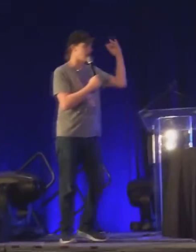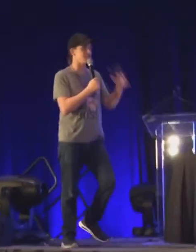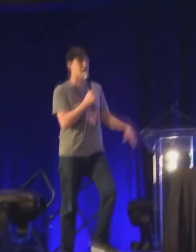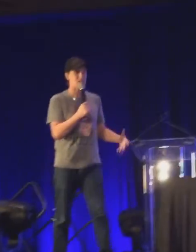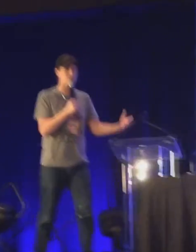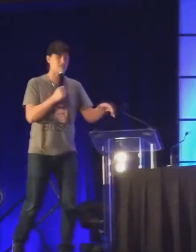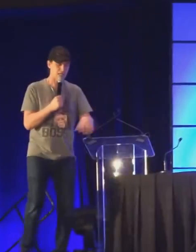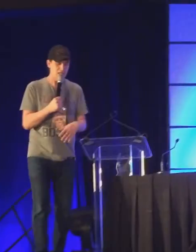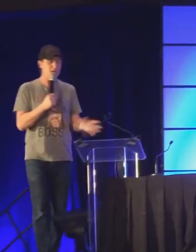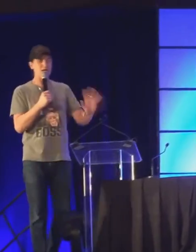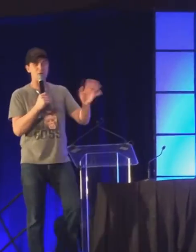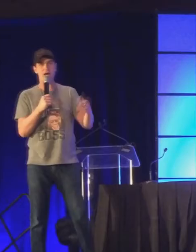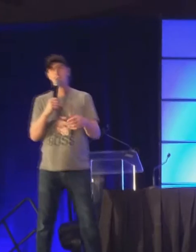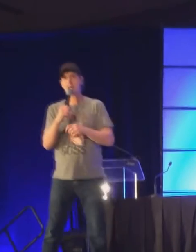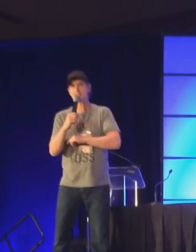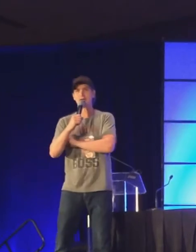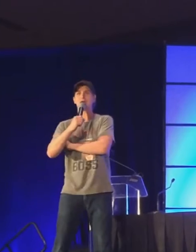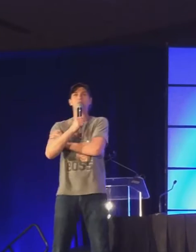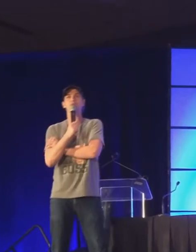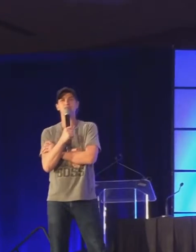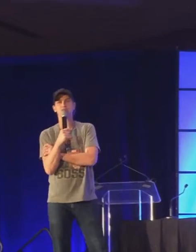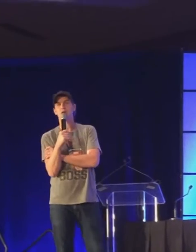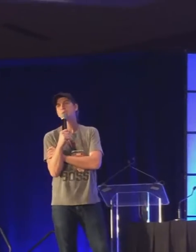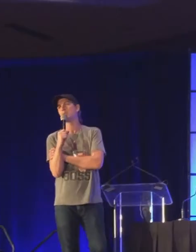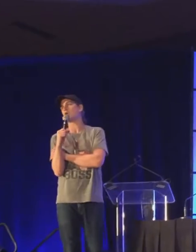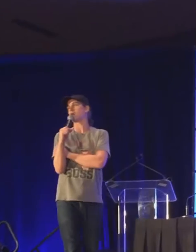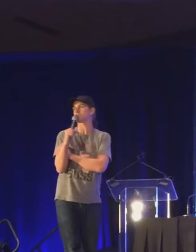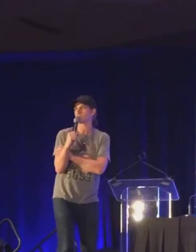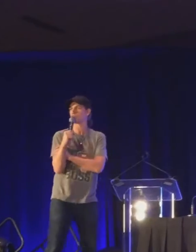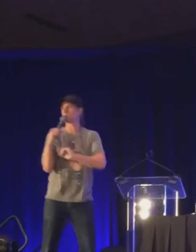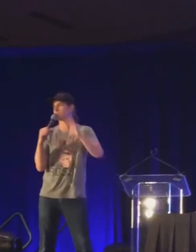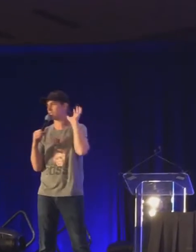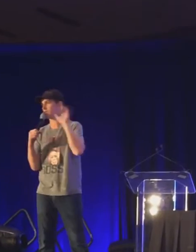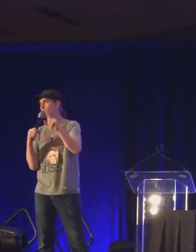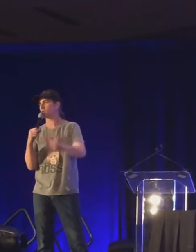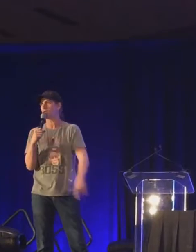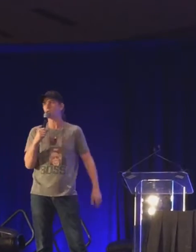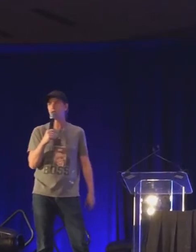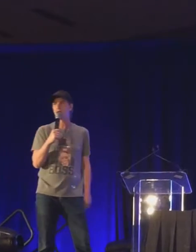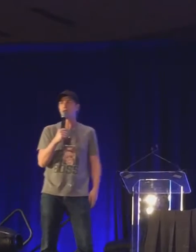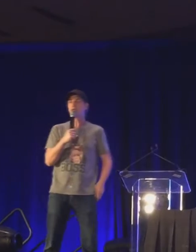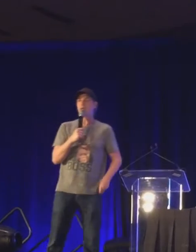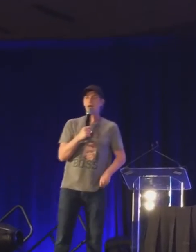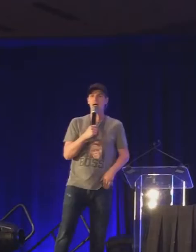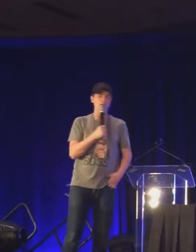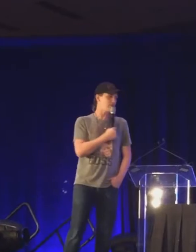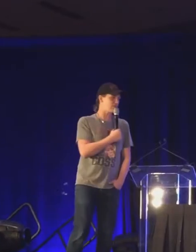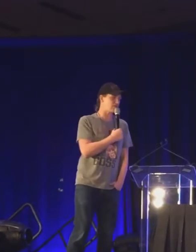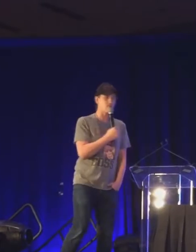Amos, the Yeah. dad. Yeah, he was in it. Anyway, I had a blast on that movie. So, but Mallrats for sure is the numero